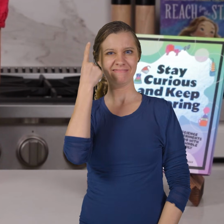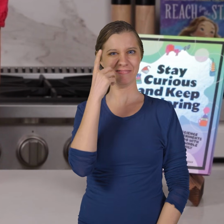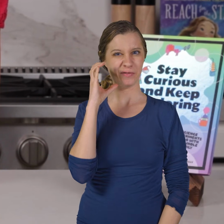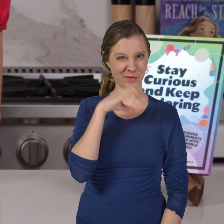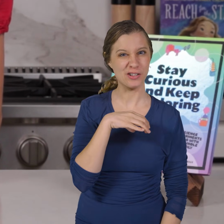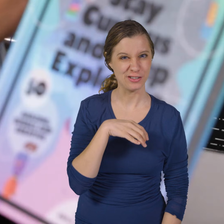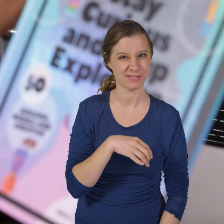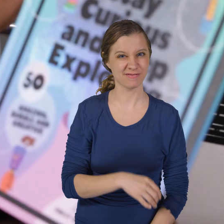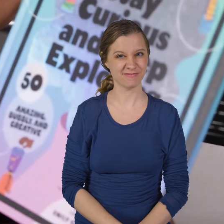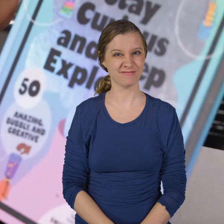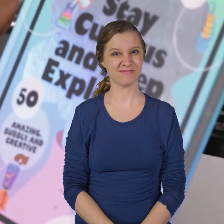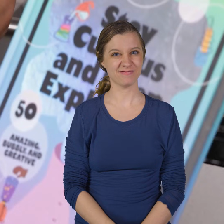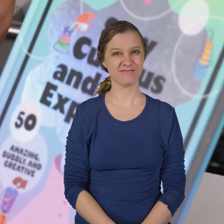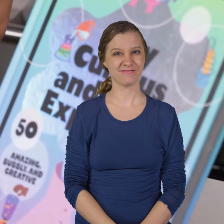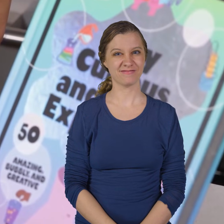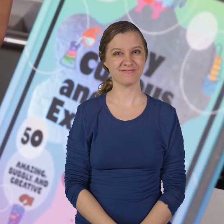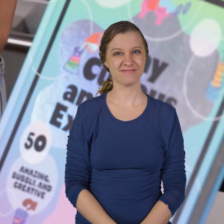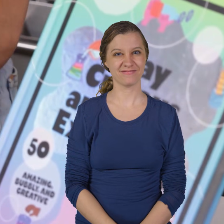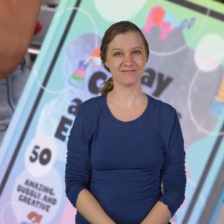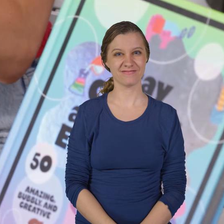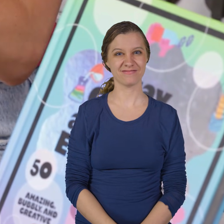really weird.